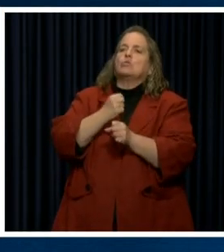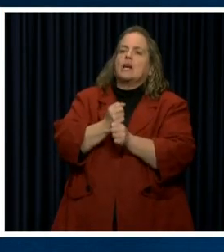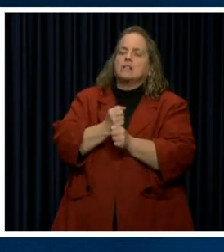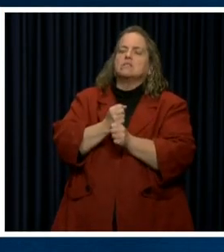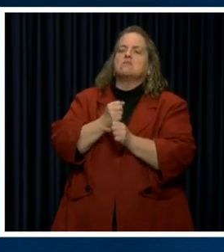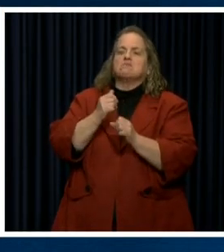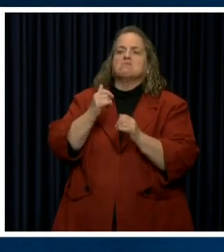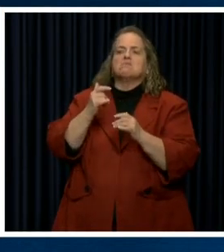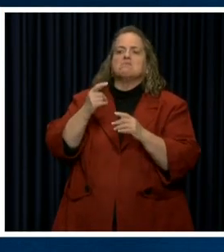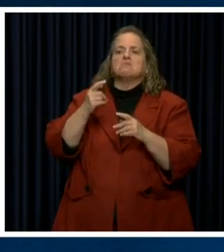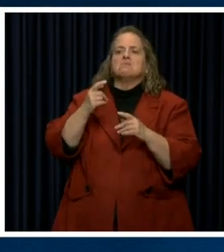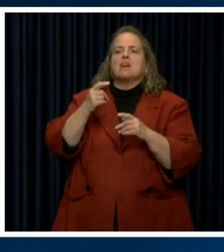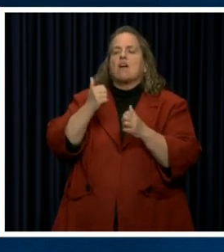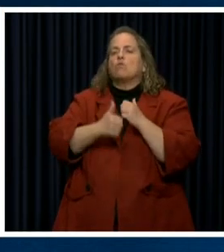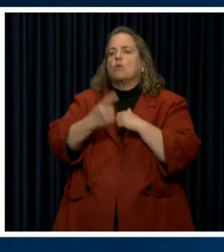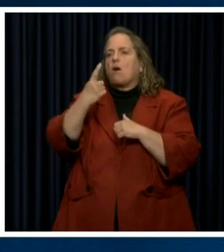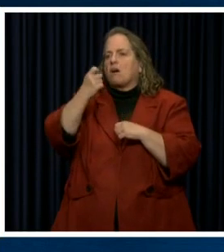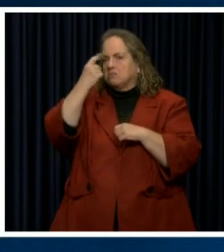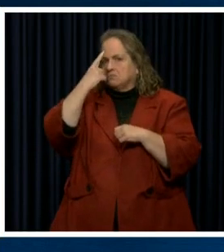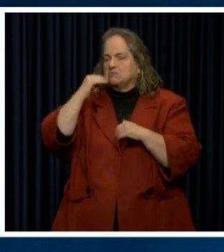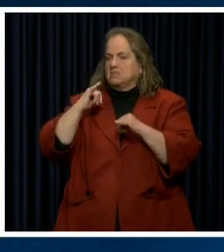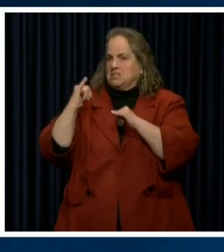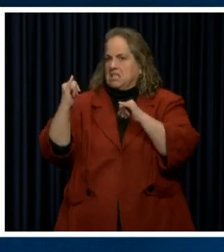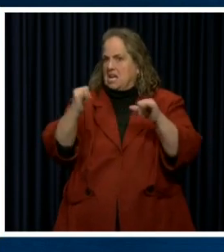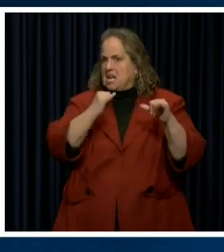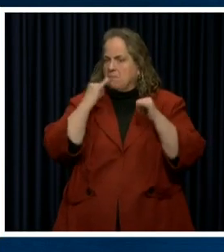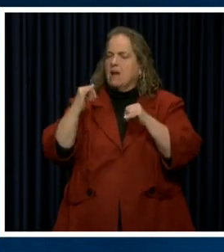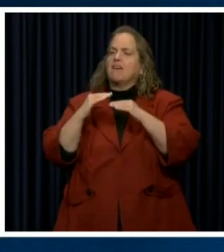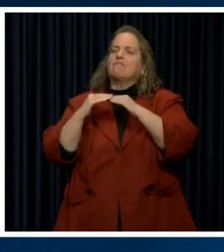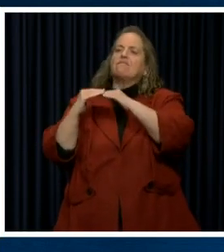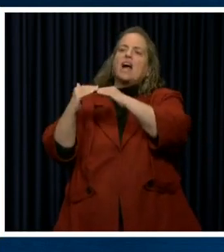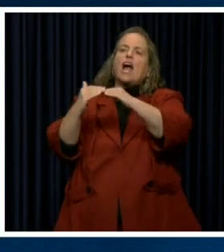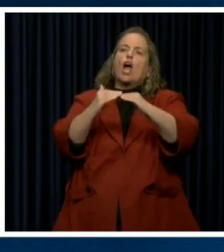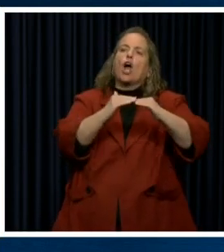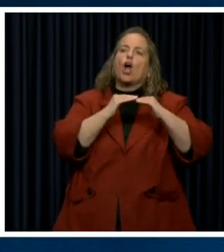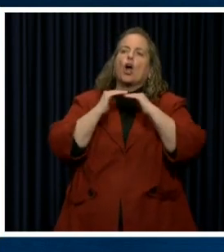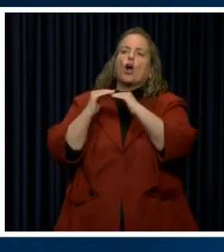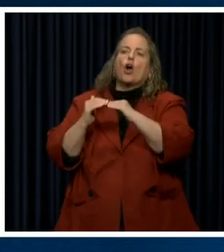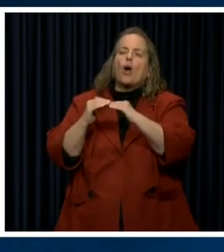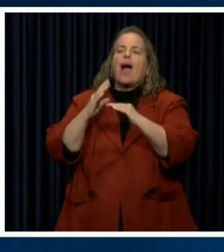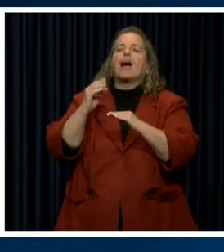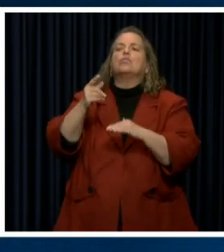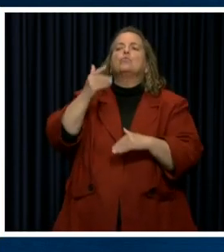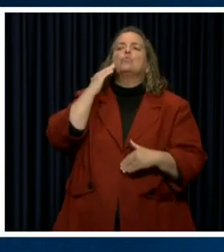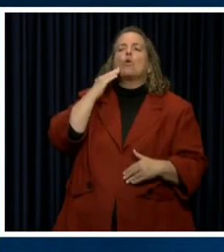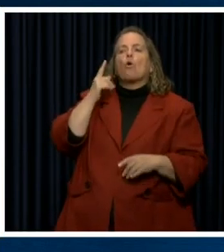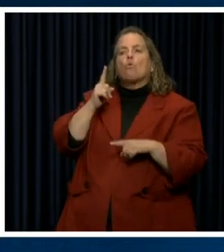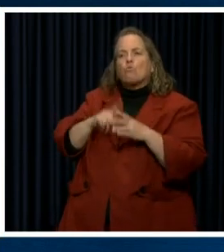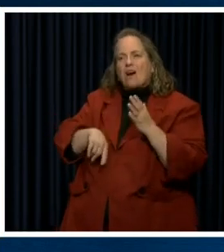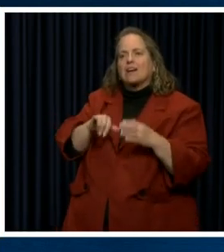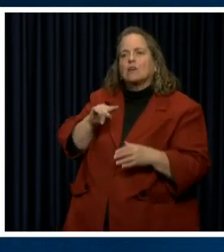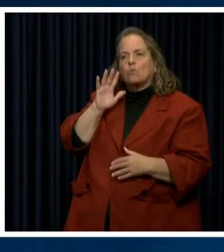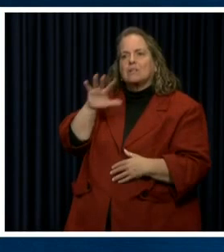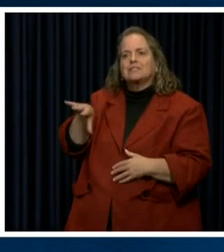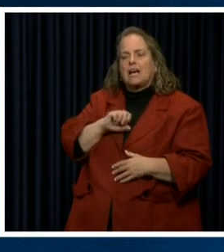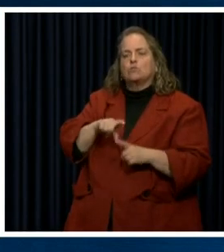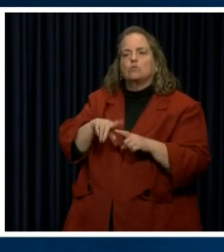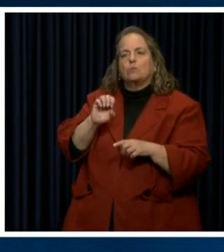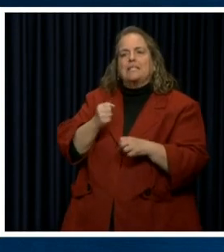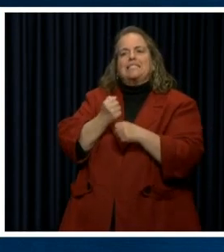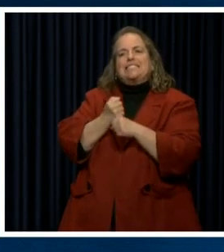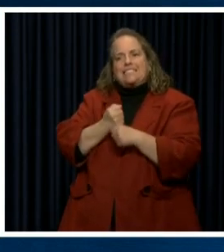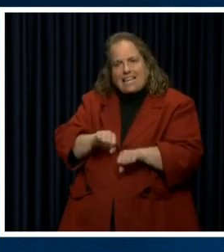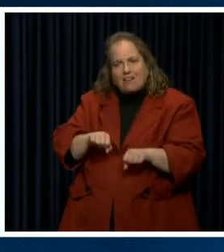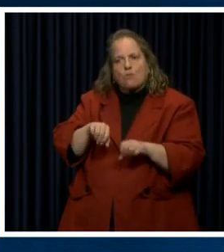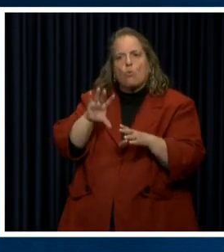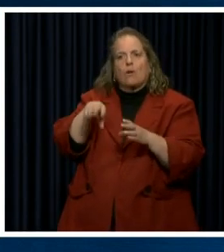playing field where everybody is treated fairly, but more importantly, everybody knows what it takes to be safe in